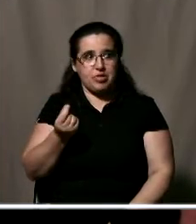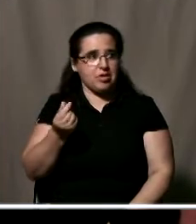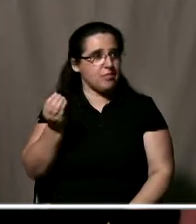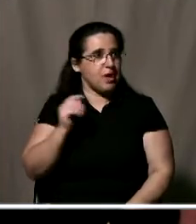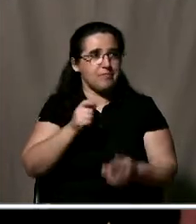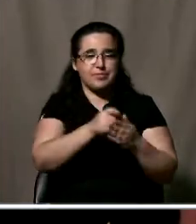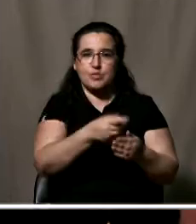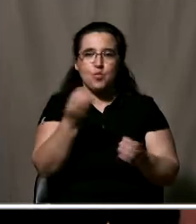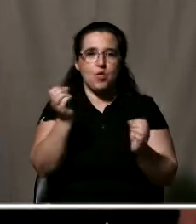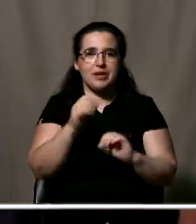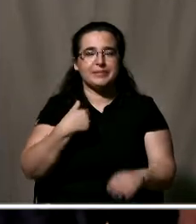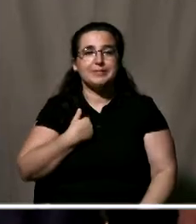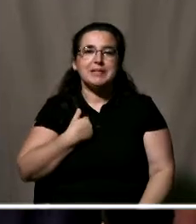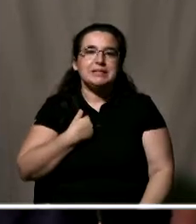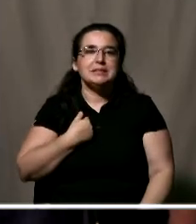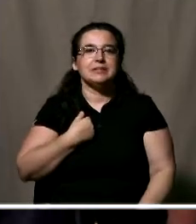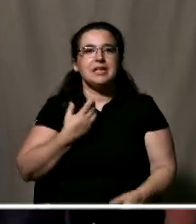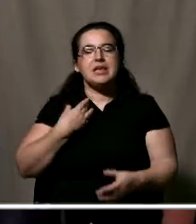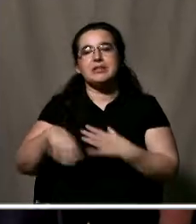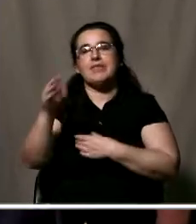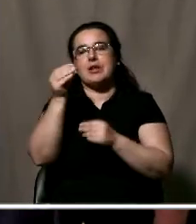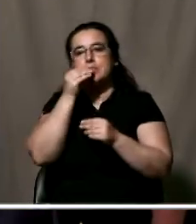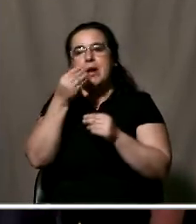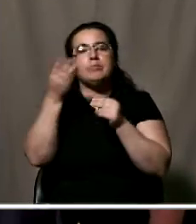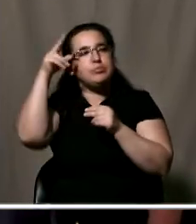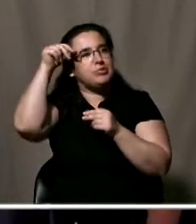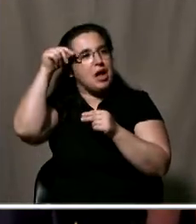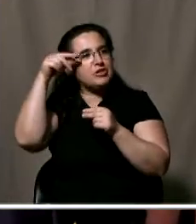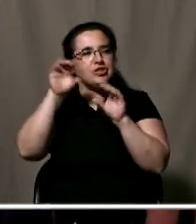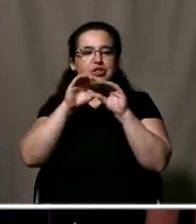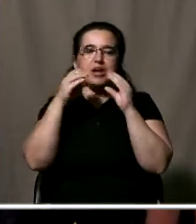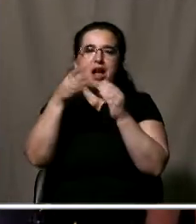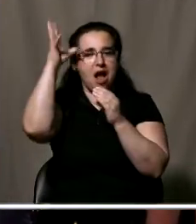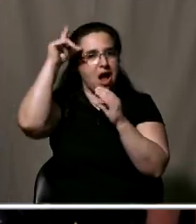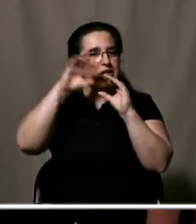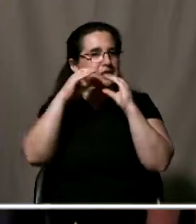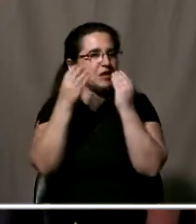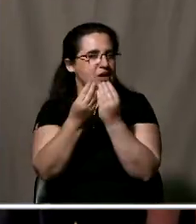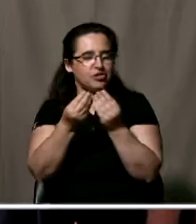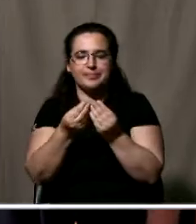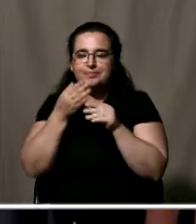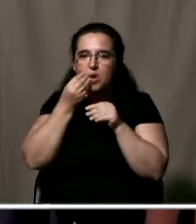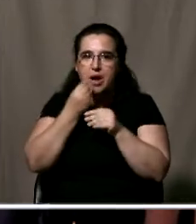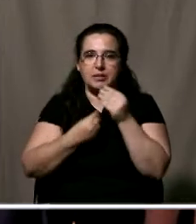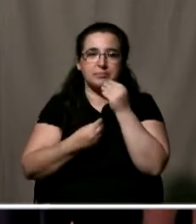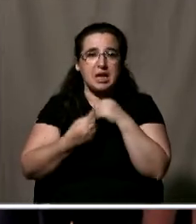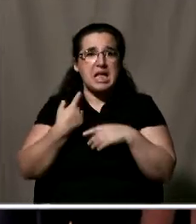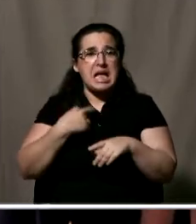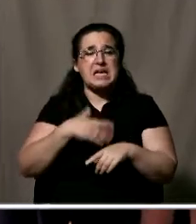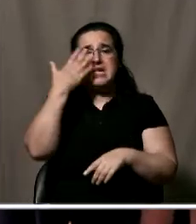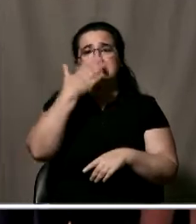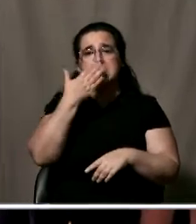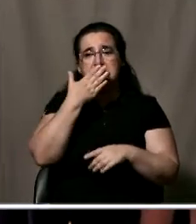cheese and crackers. E portanto ele estava com as suas bolachinhas e com o seu queijo. And he did that for about four meals in a row. E na verdade ele fez isso durante